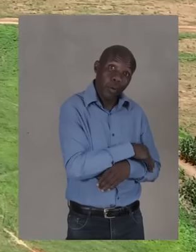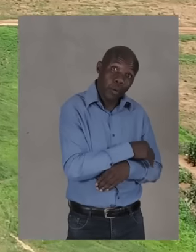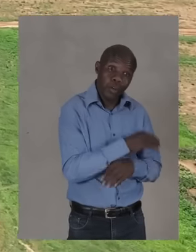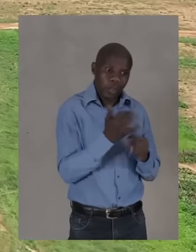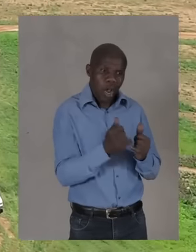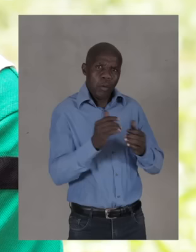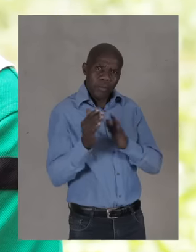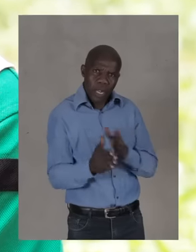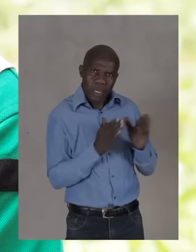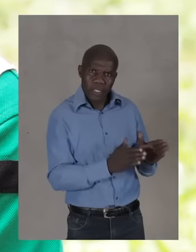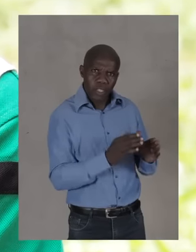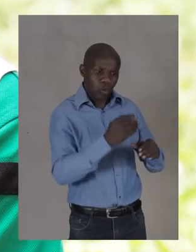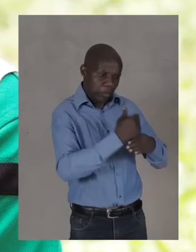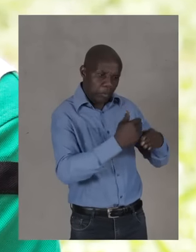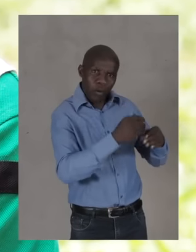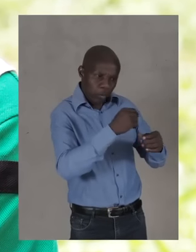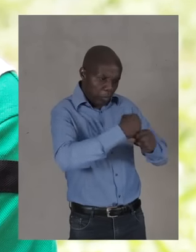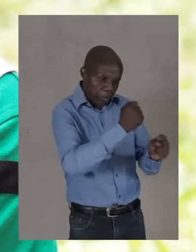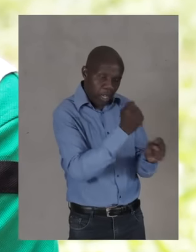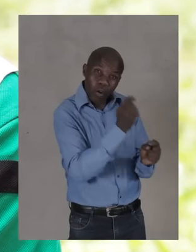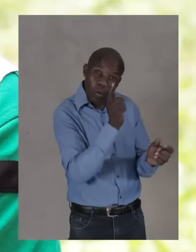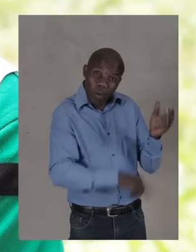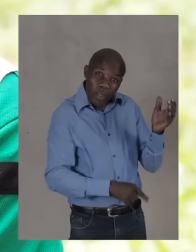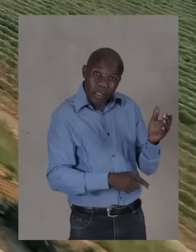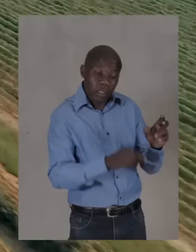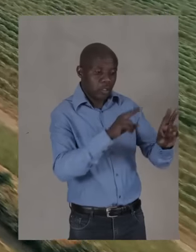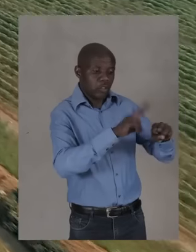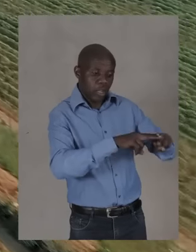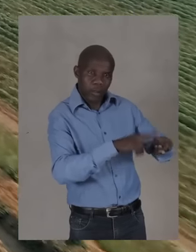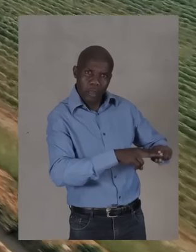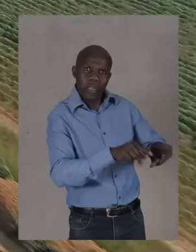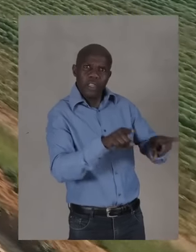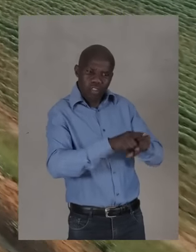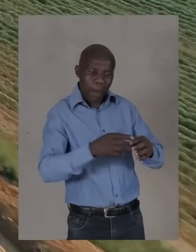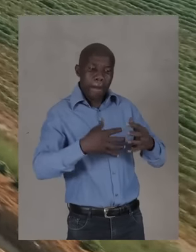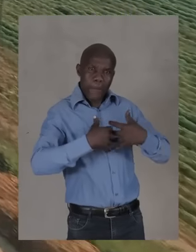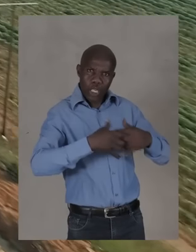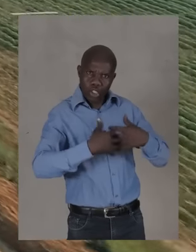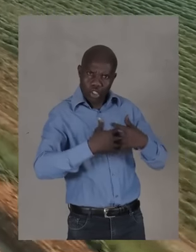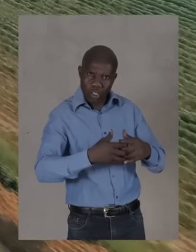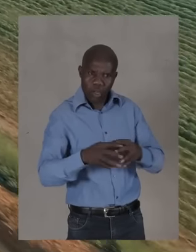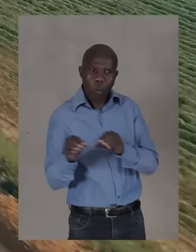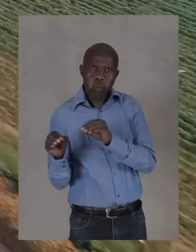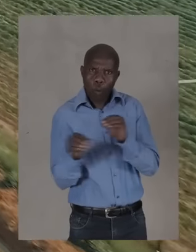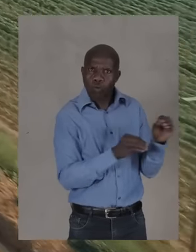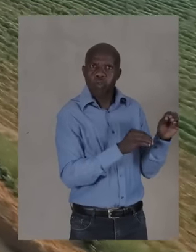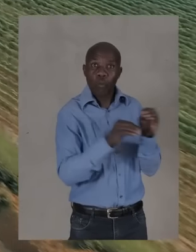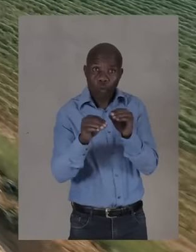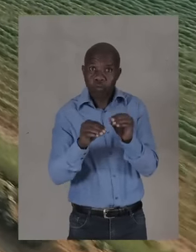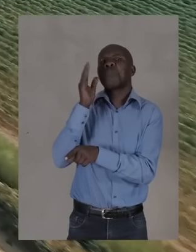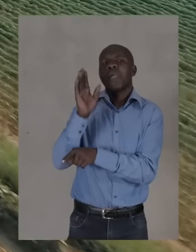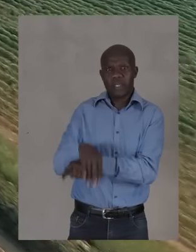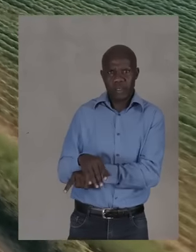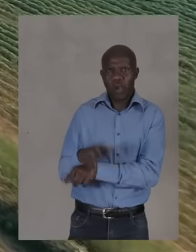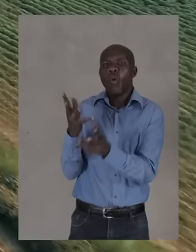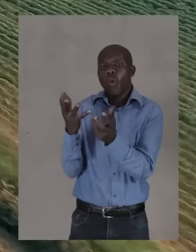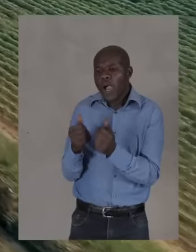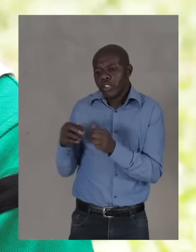desks. Also here at Magoy, we are also trying to buy earth-moving machines because we have a challenge of